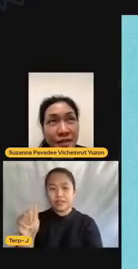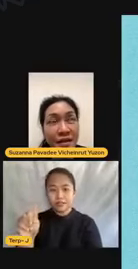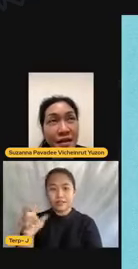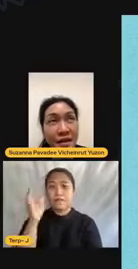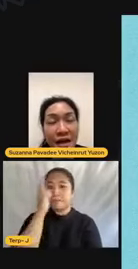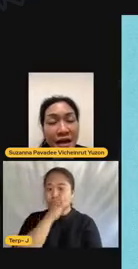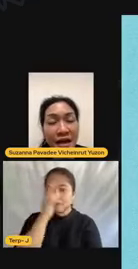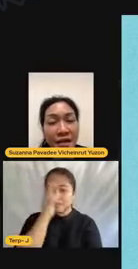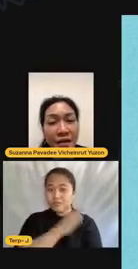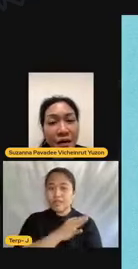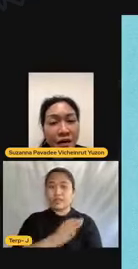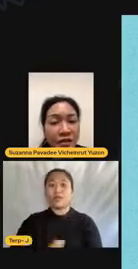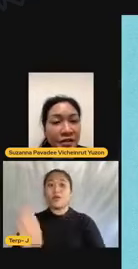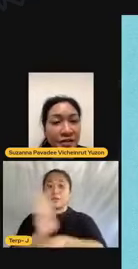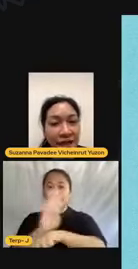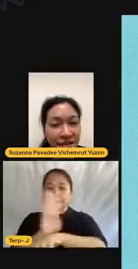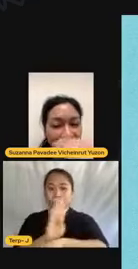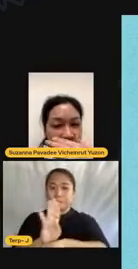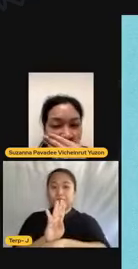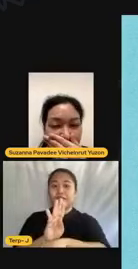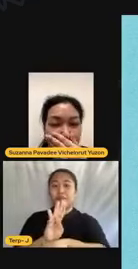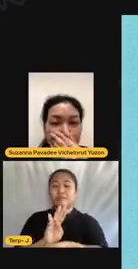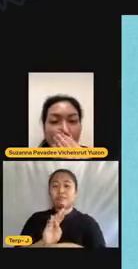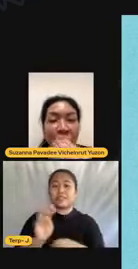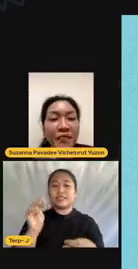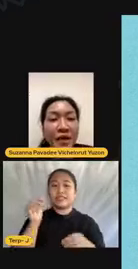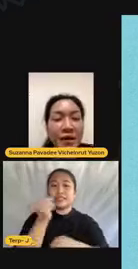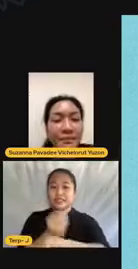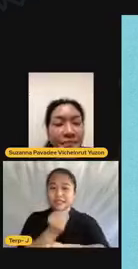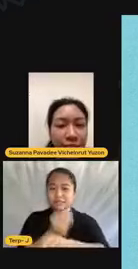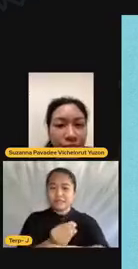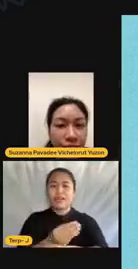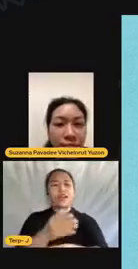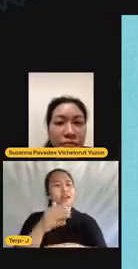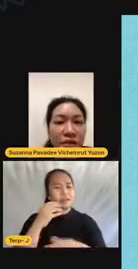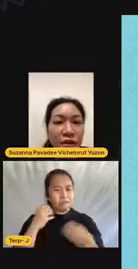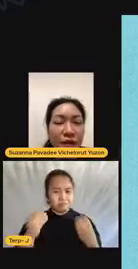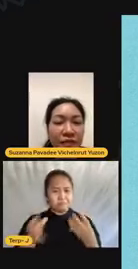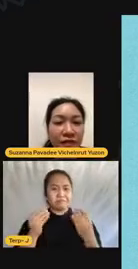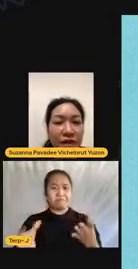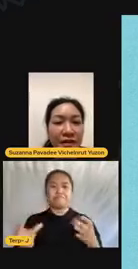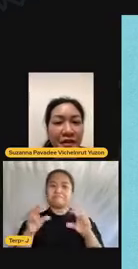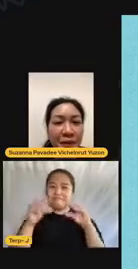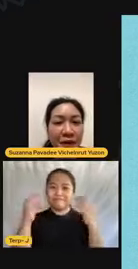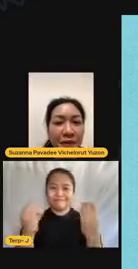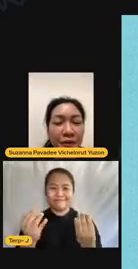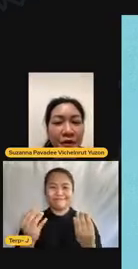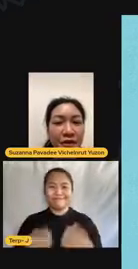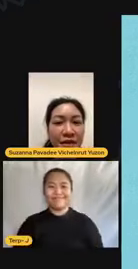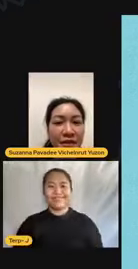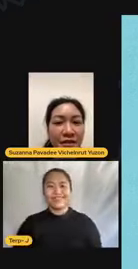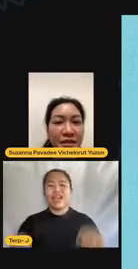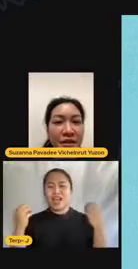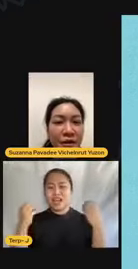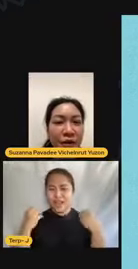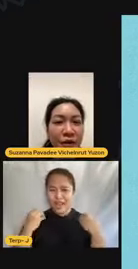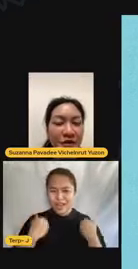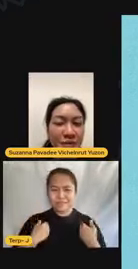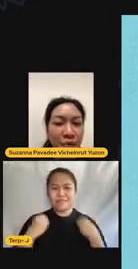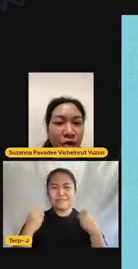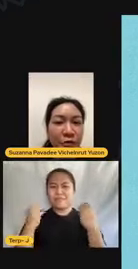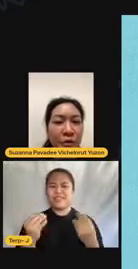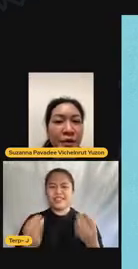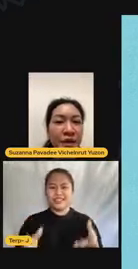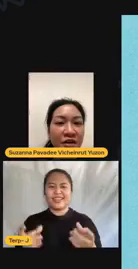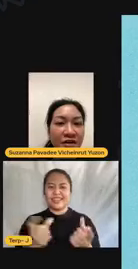business math, and all her other classes. So, you know, we have a lot on our plate, but we try to say, like,